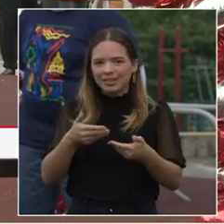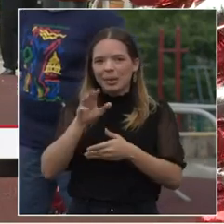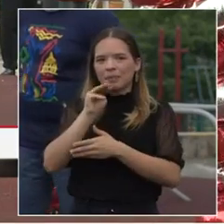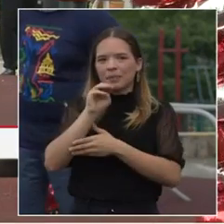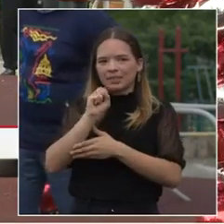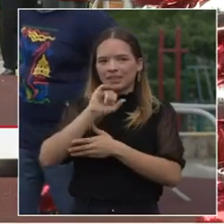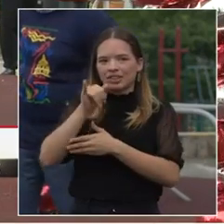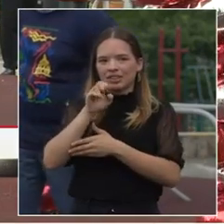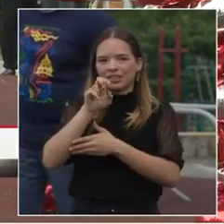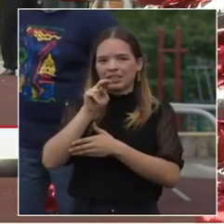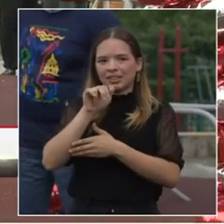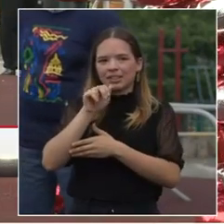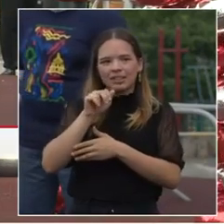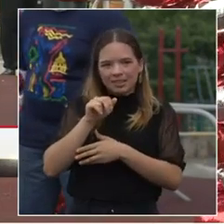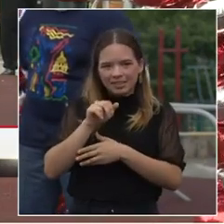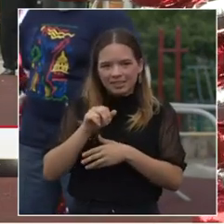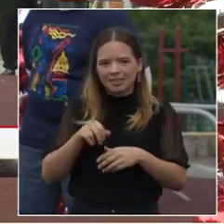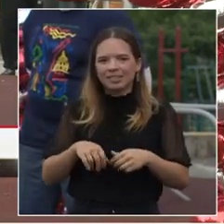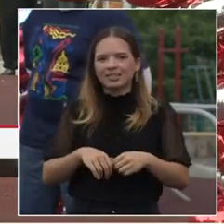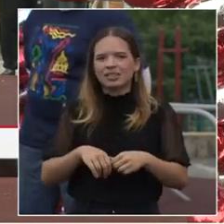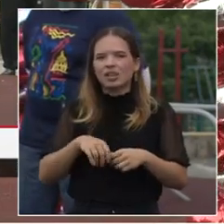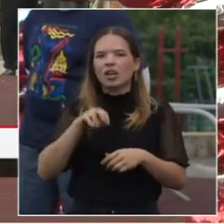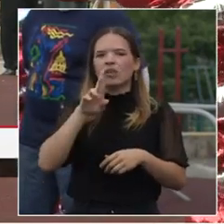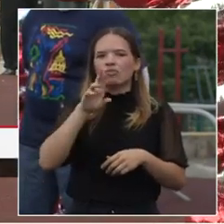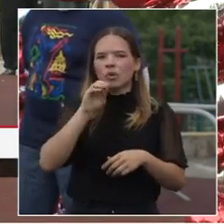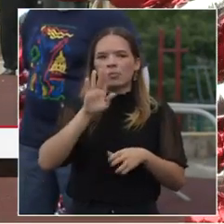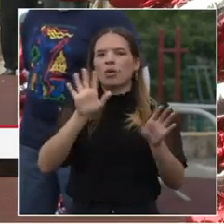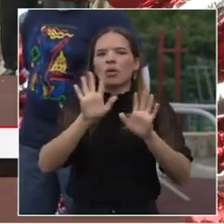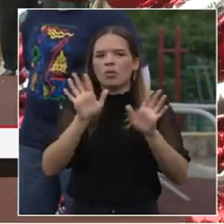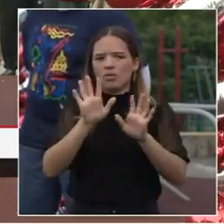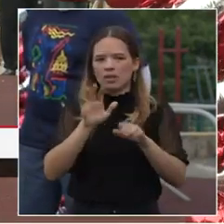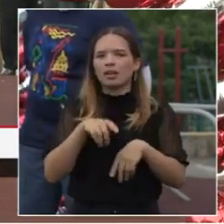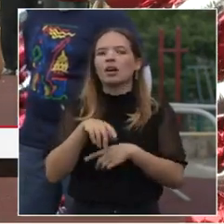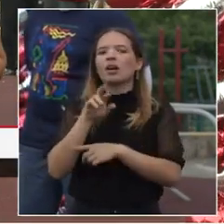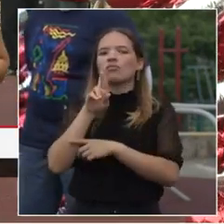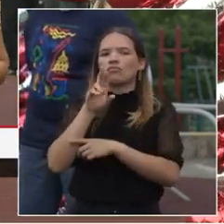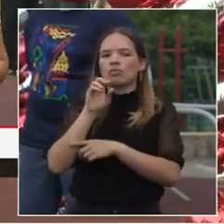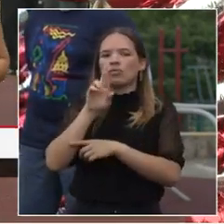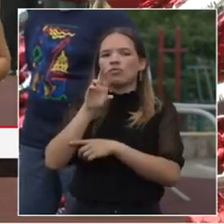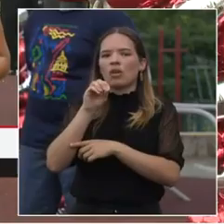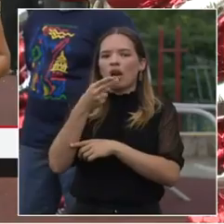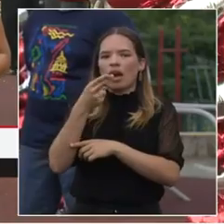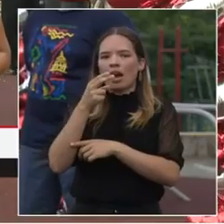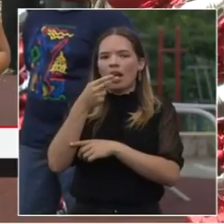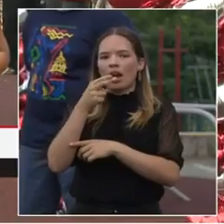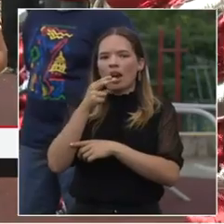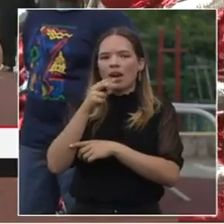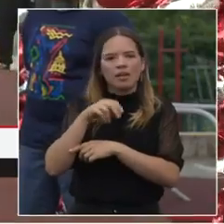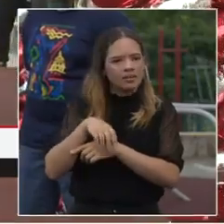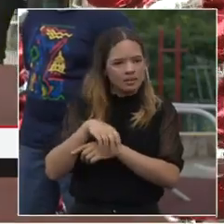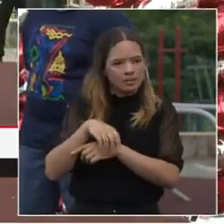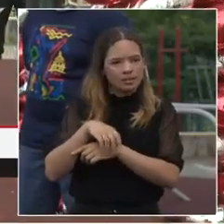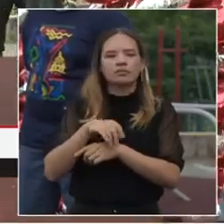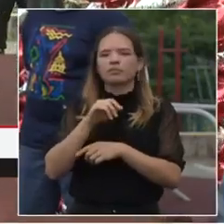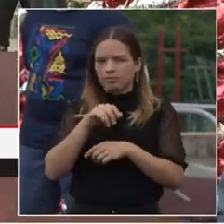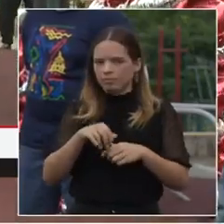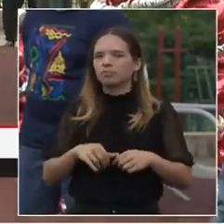right? Robert's going to introduce her. Mr. Hampton, may you do the honors in introducing our special